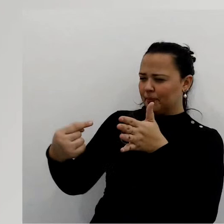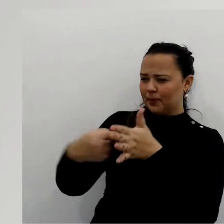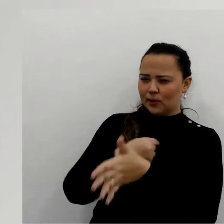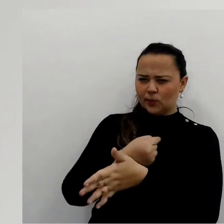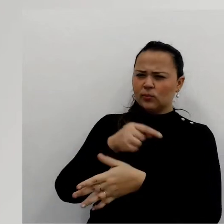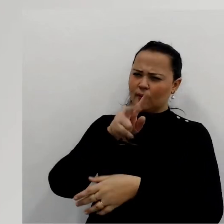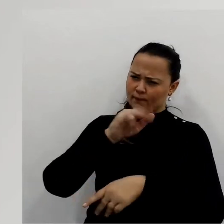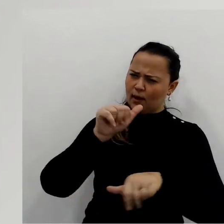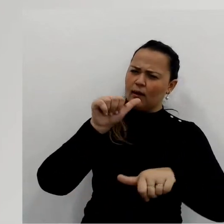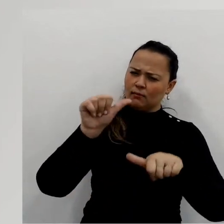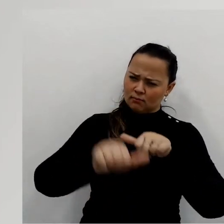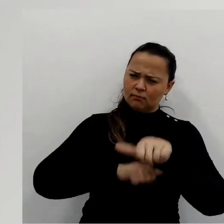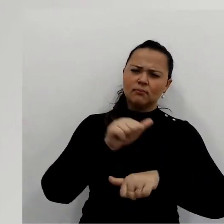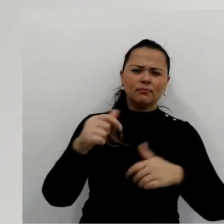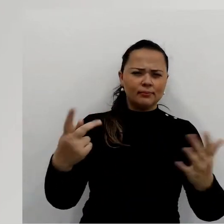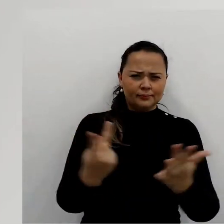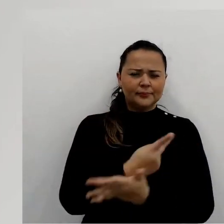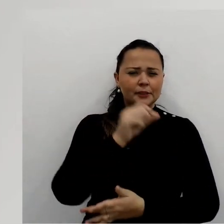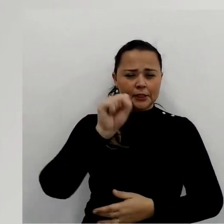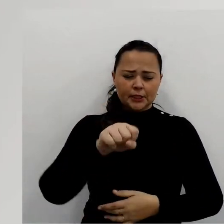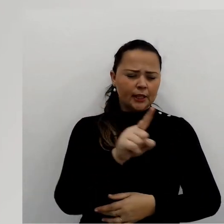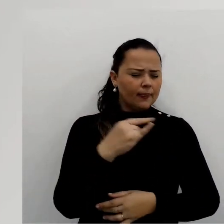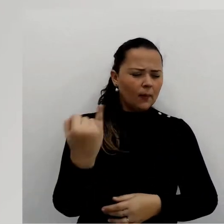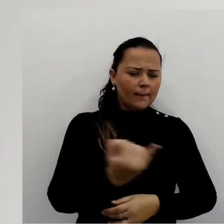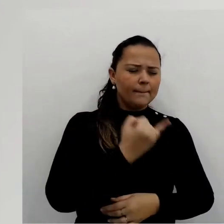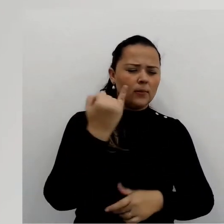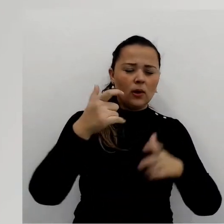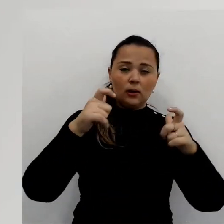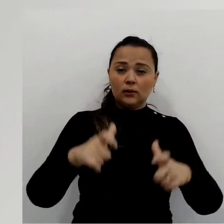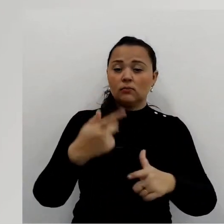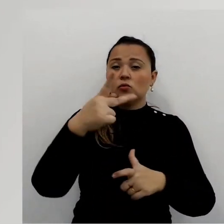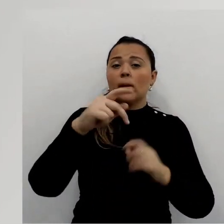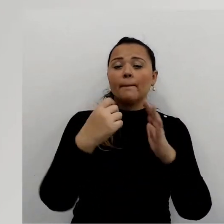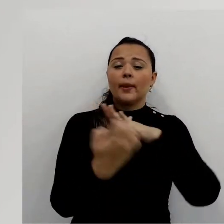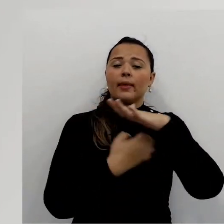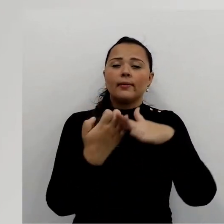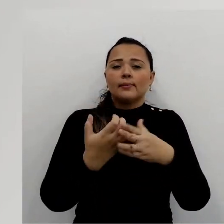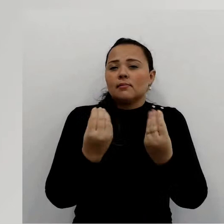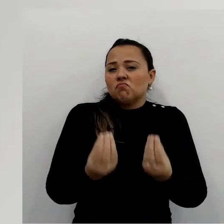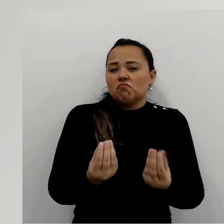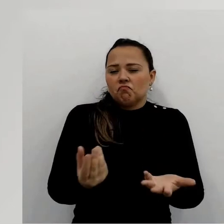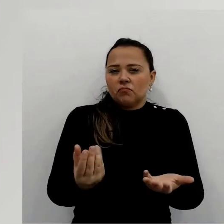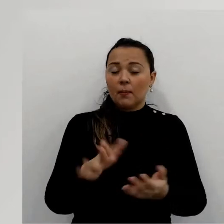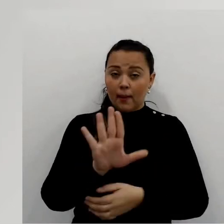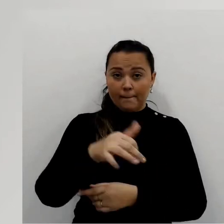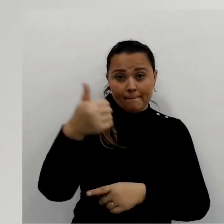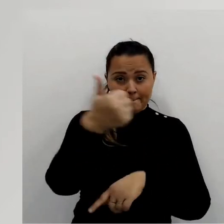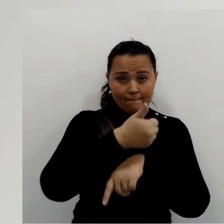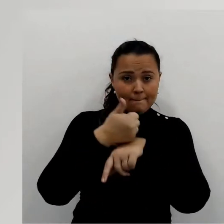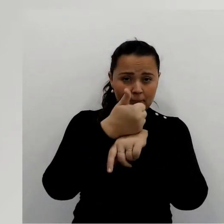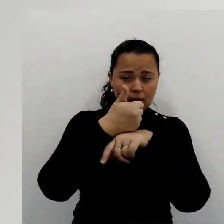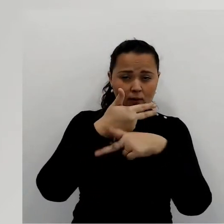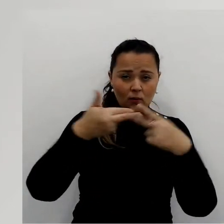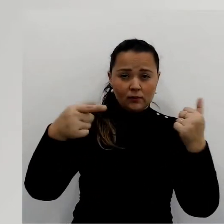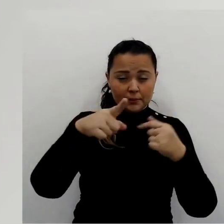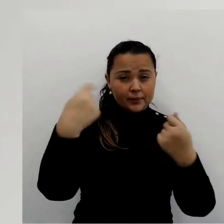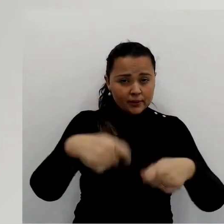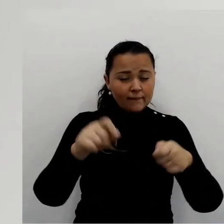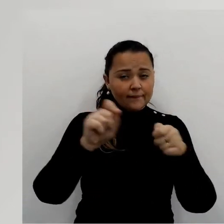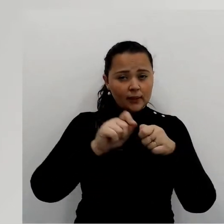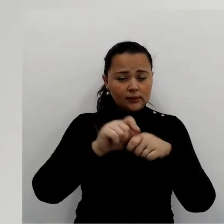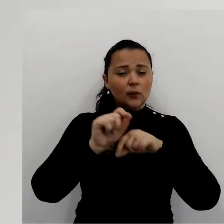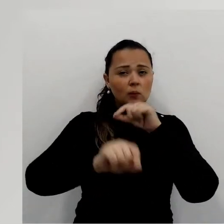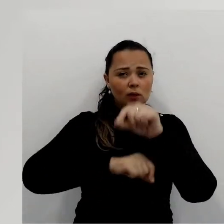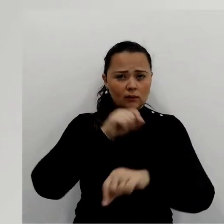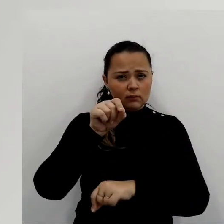your business is. So the first thing you have to do is you have to identify. First of all, the first thing you have to